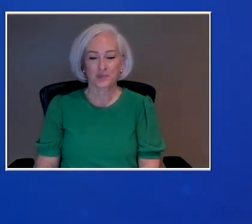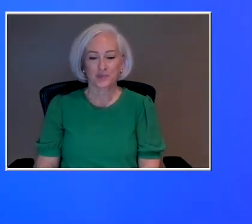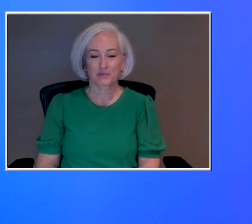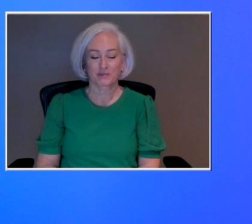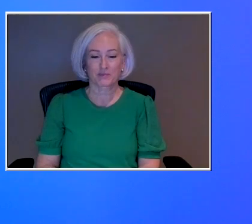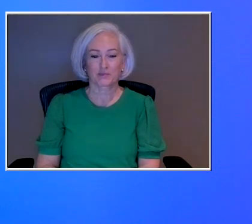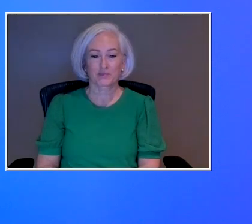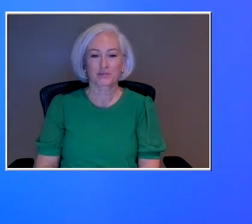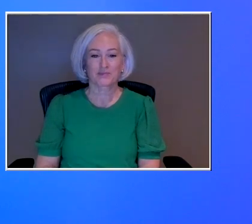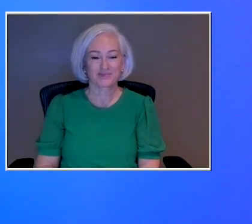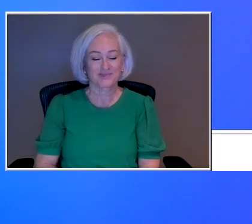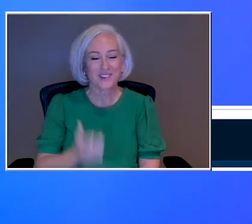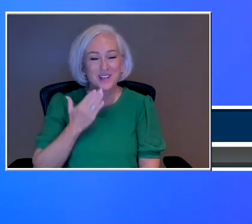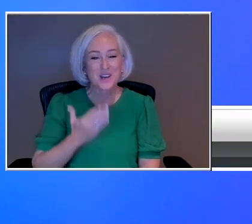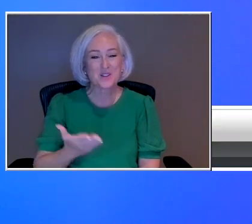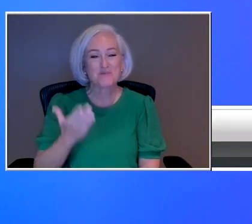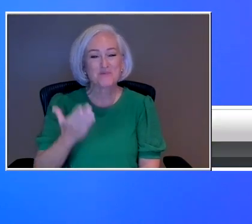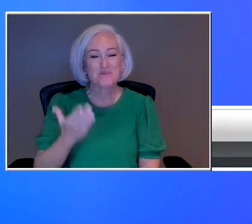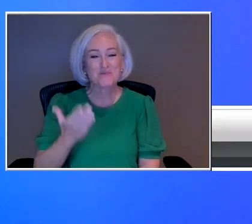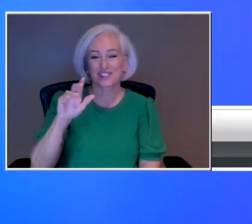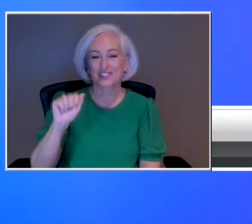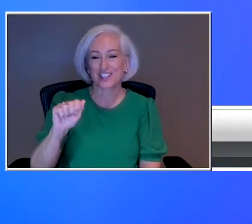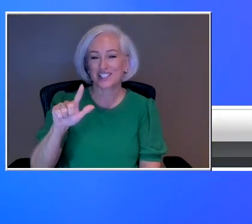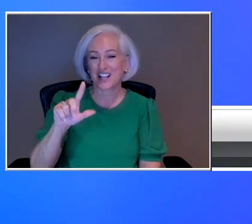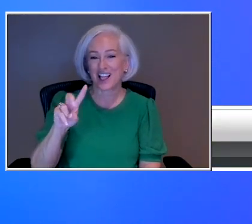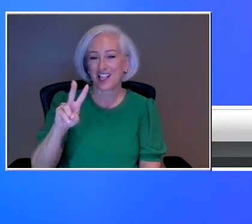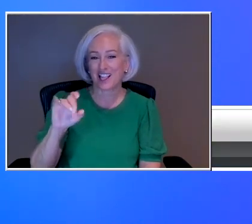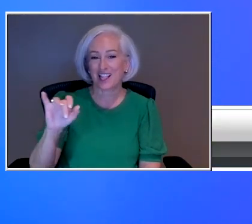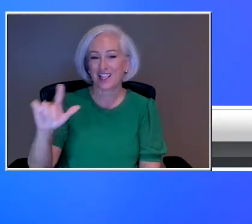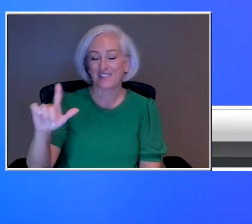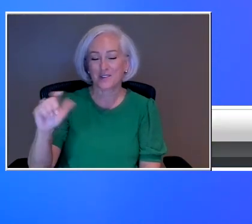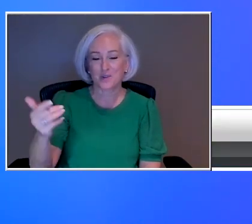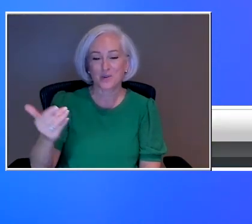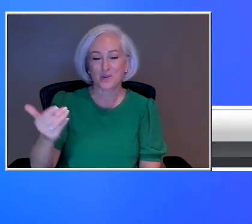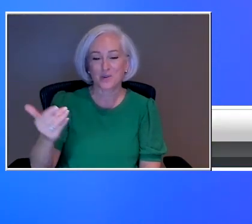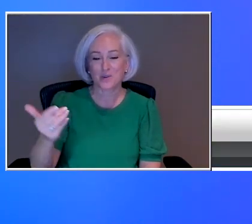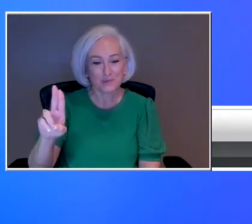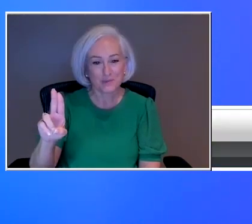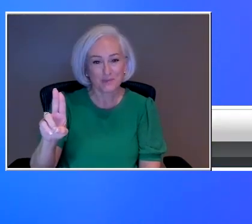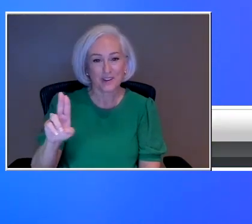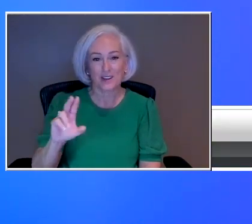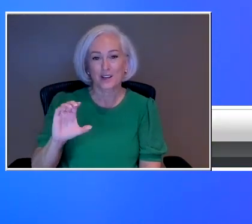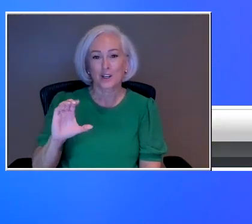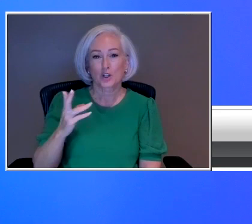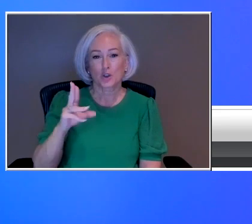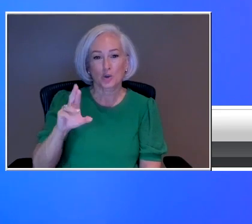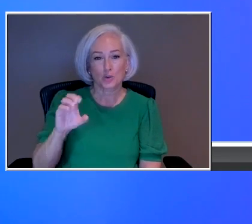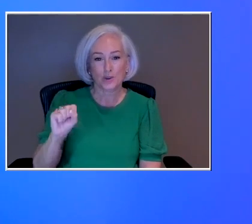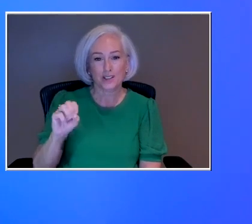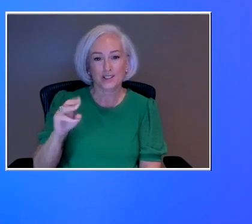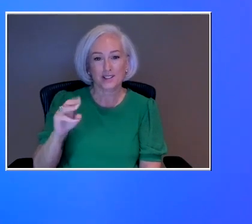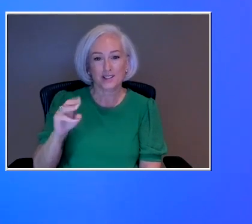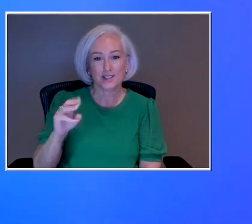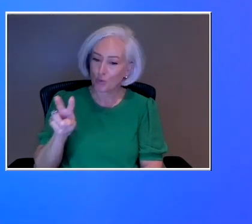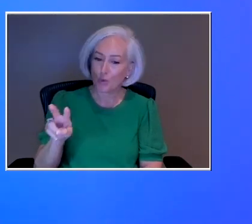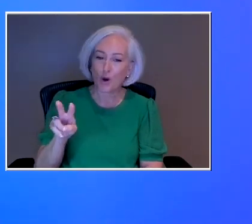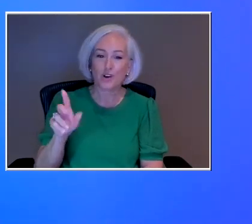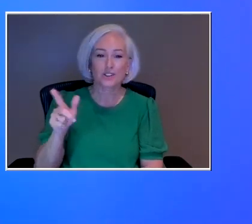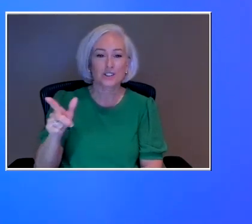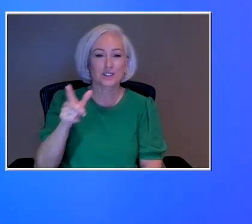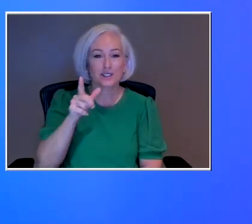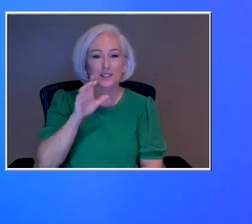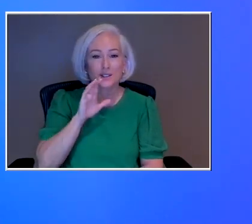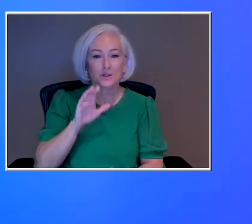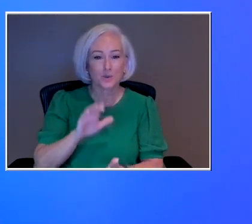Good morning. I'm Jessica Lovell, and welcome to the Morning Medical Update. Chris Handlin watched his wife Heather endure chemotherapy, radiation,